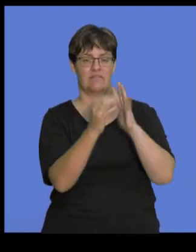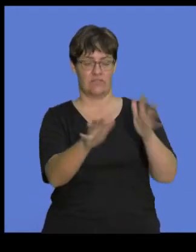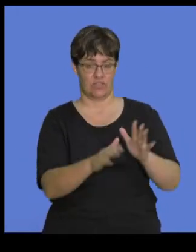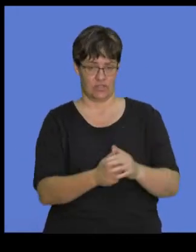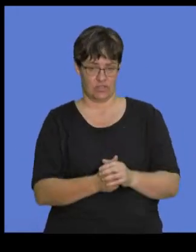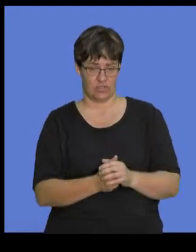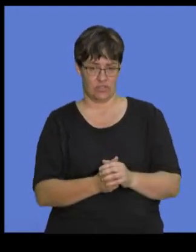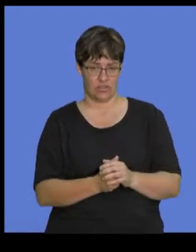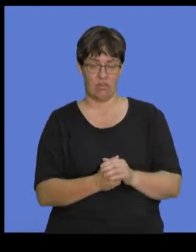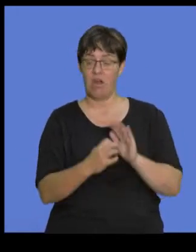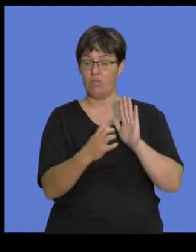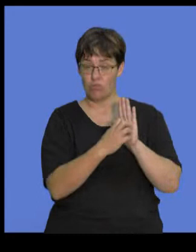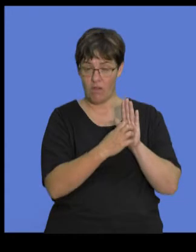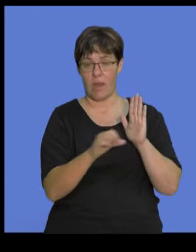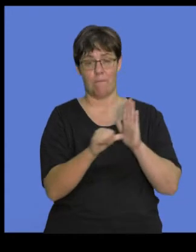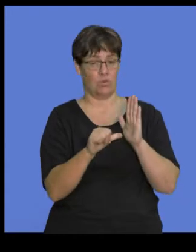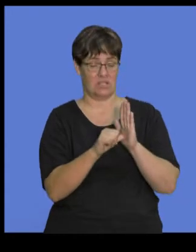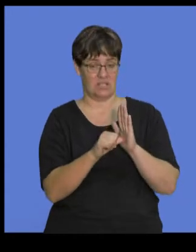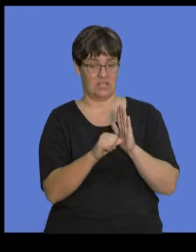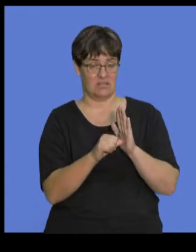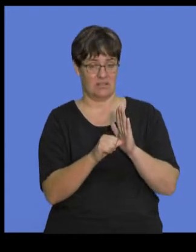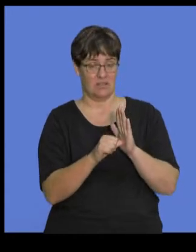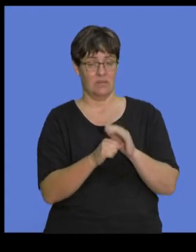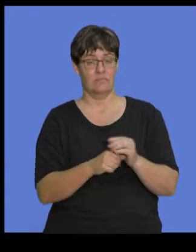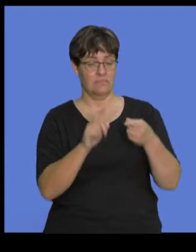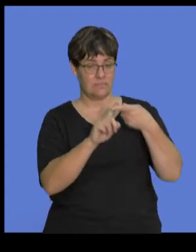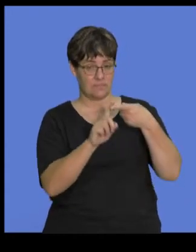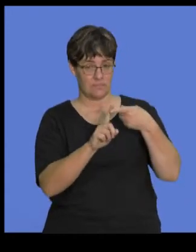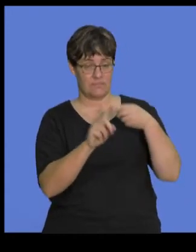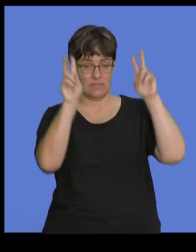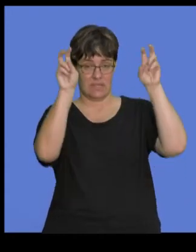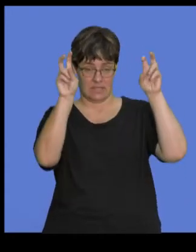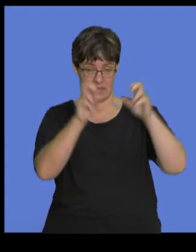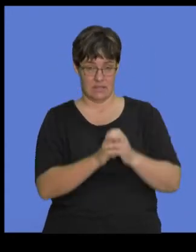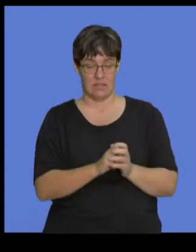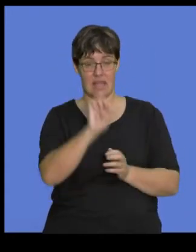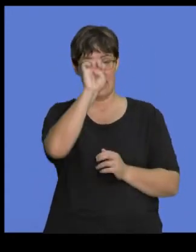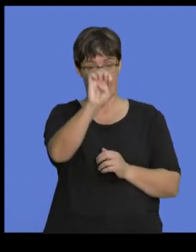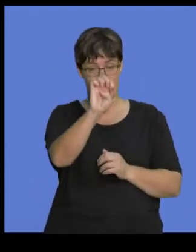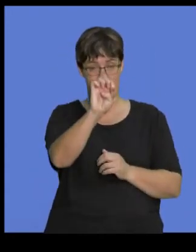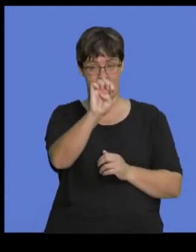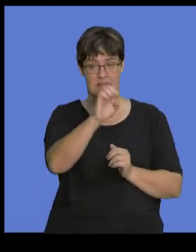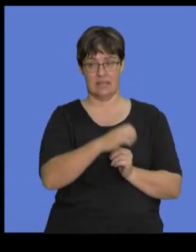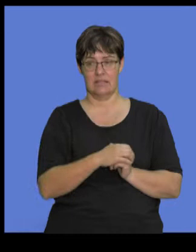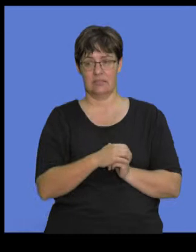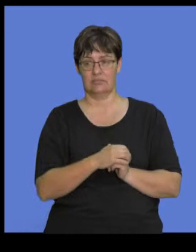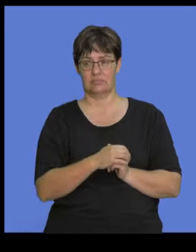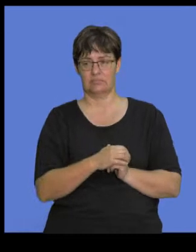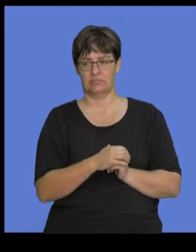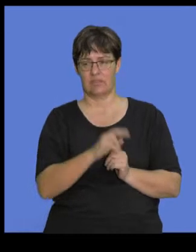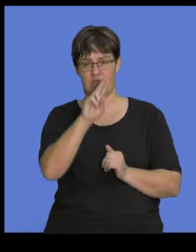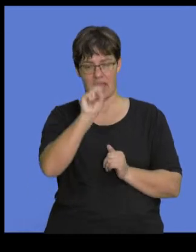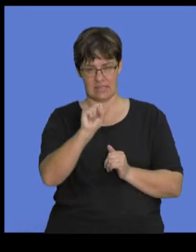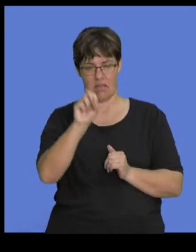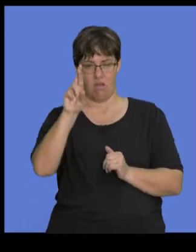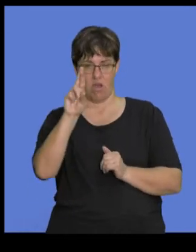that for a graph, there are very important components of it. Number 1, the title, which is E versus